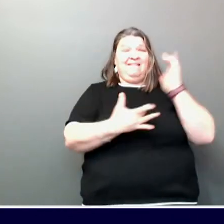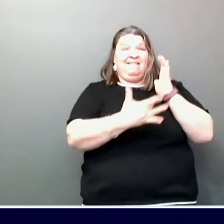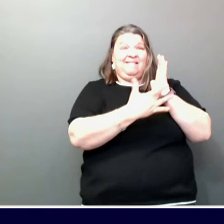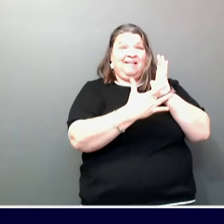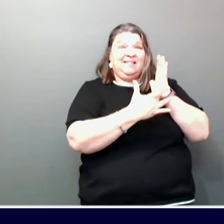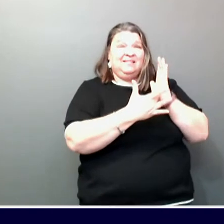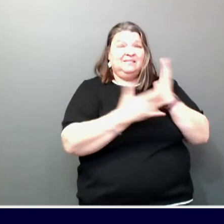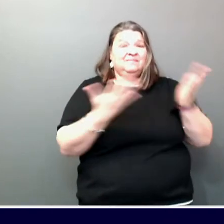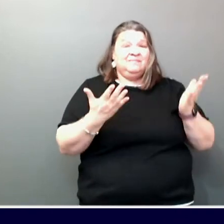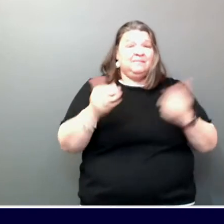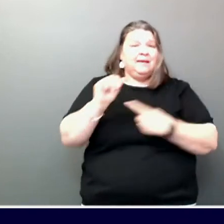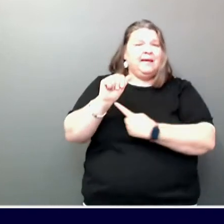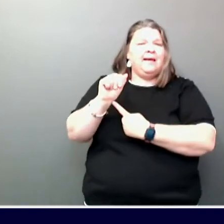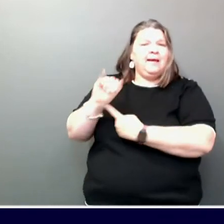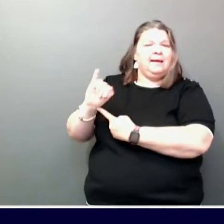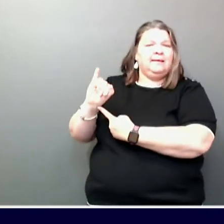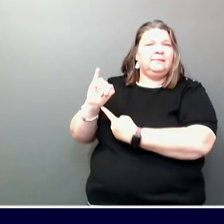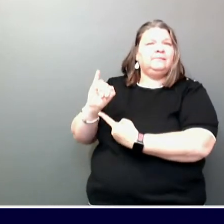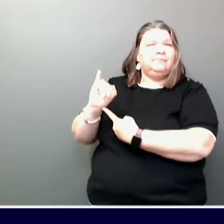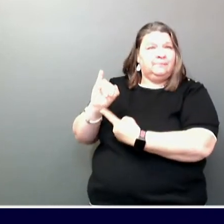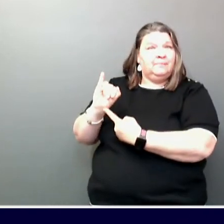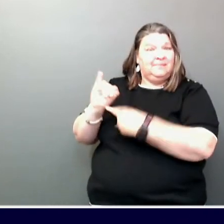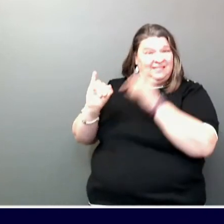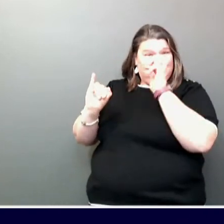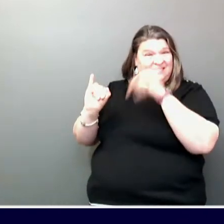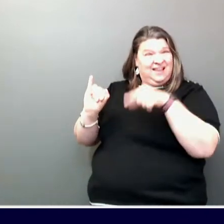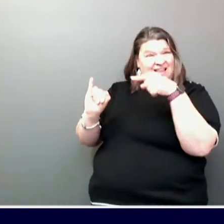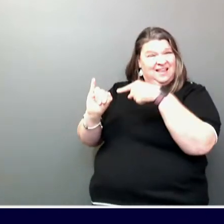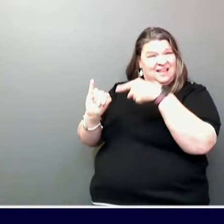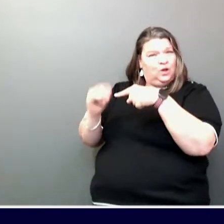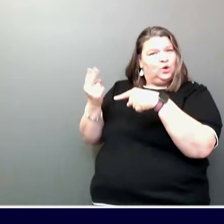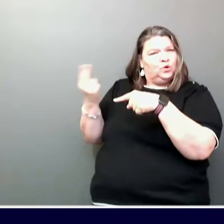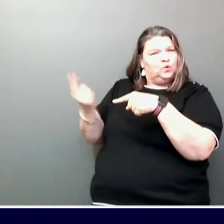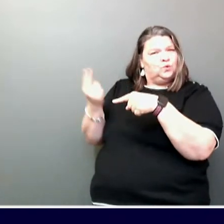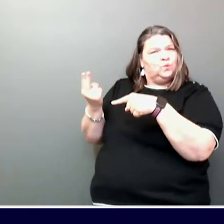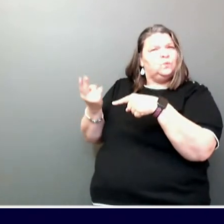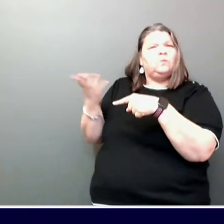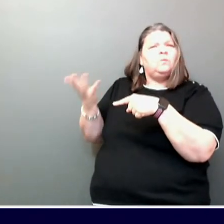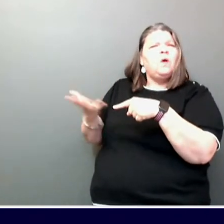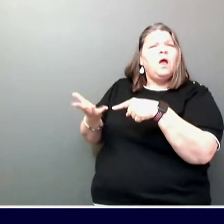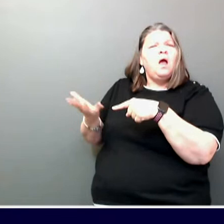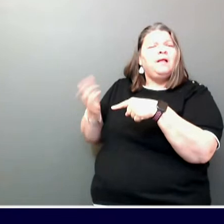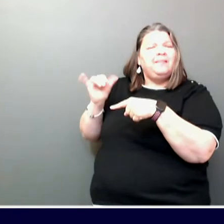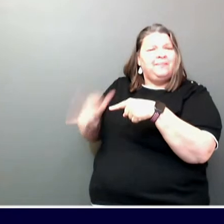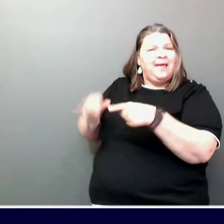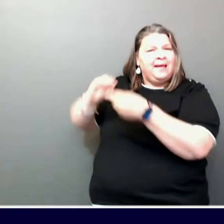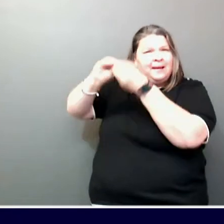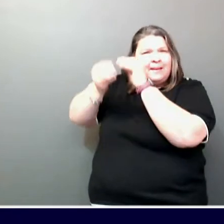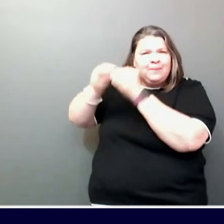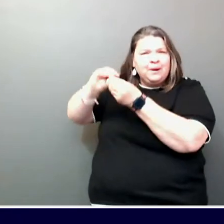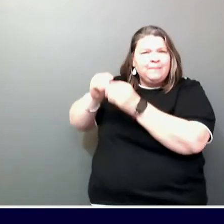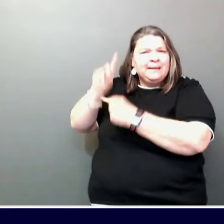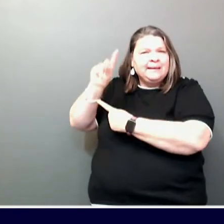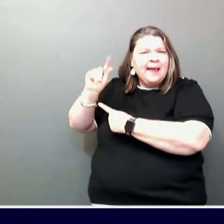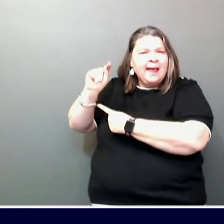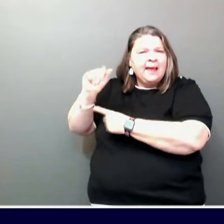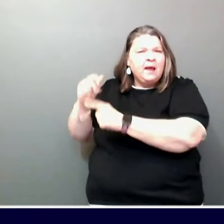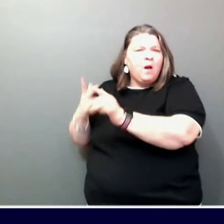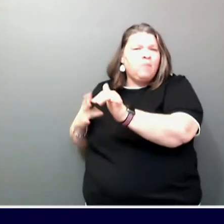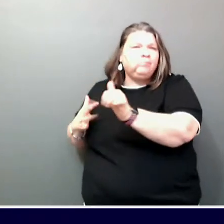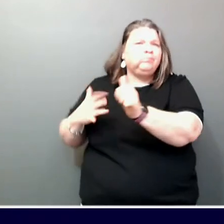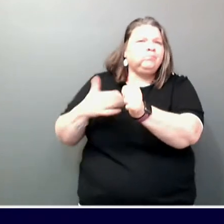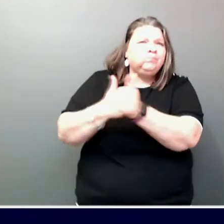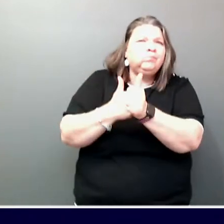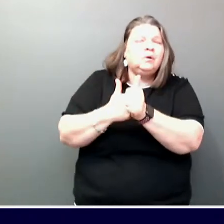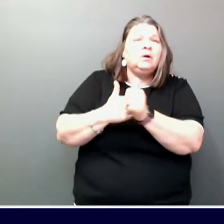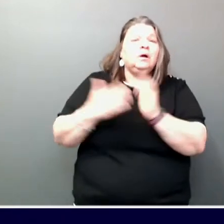This process of utilizing these bots to plow through the backlog will continue over the next several days as we